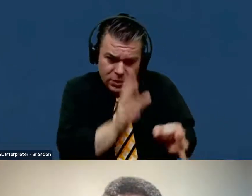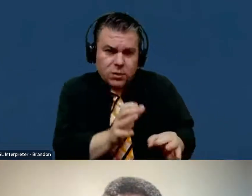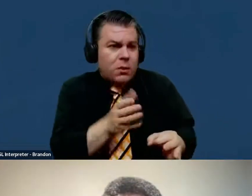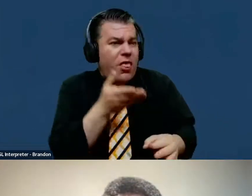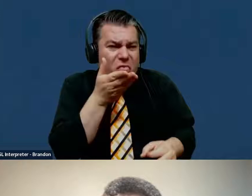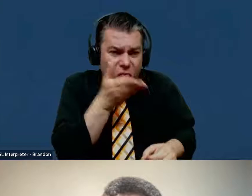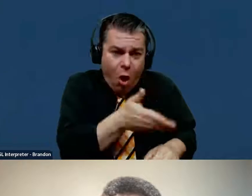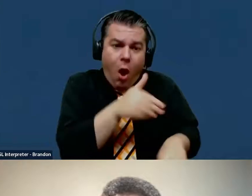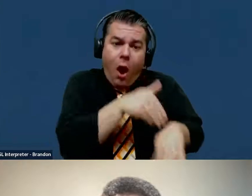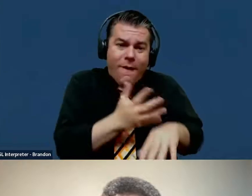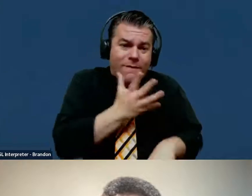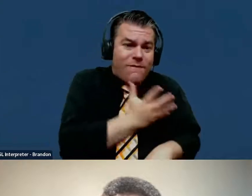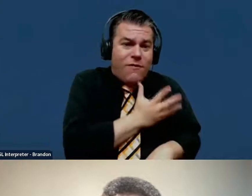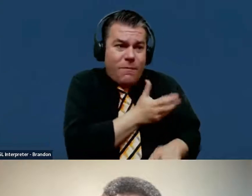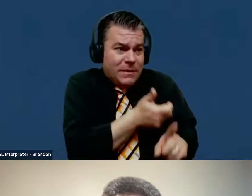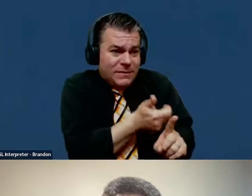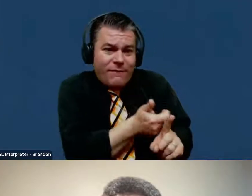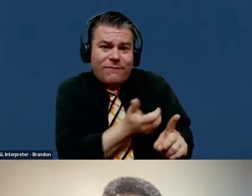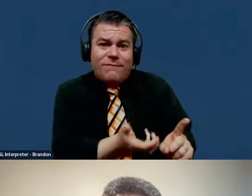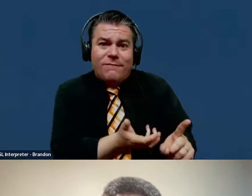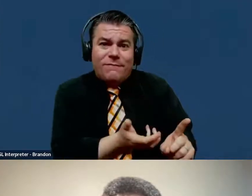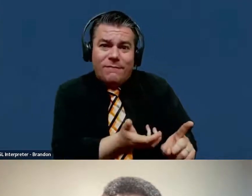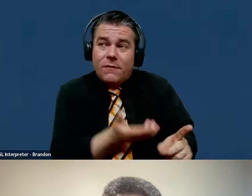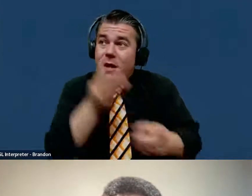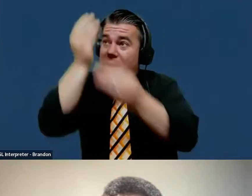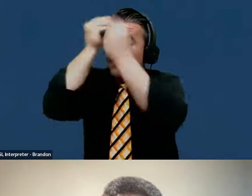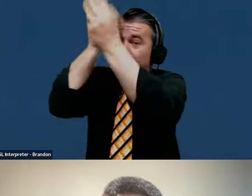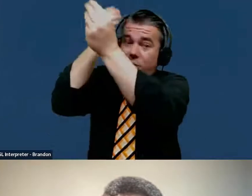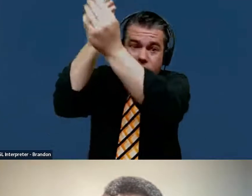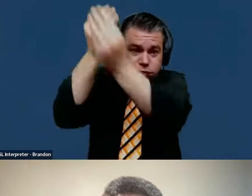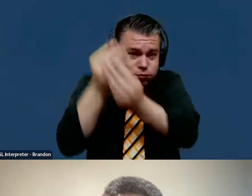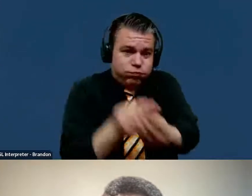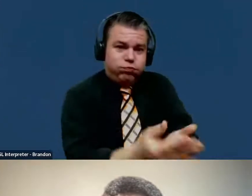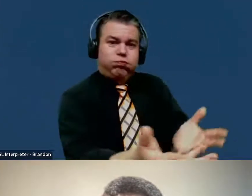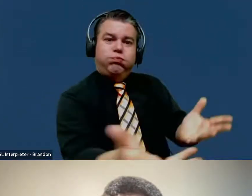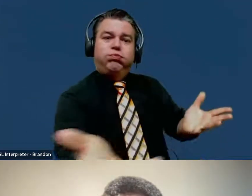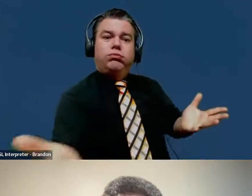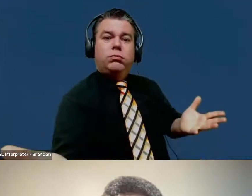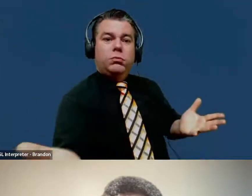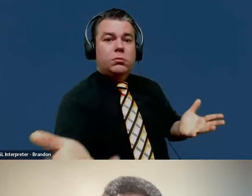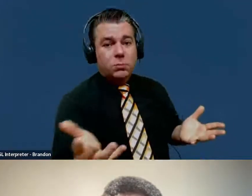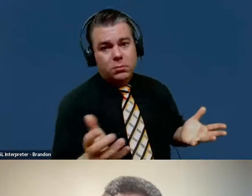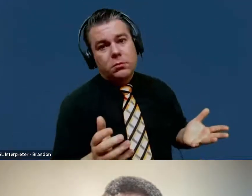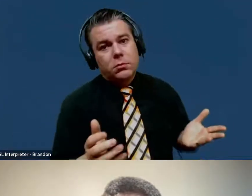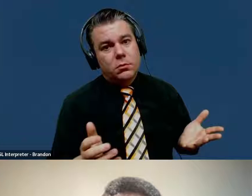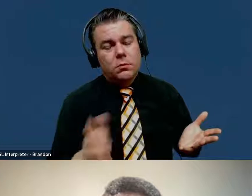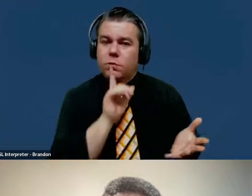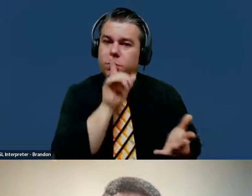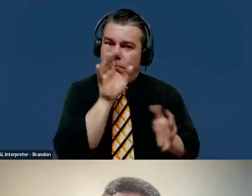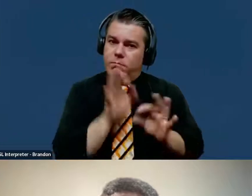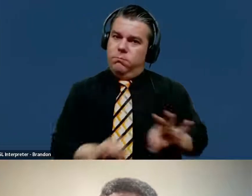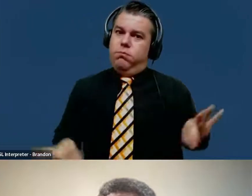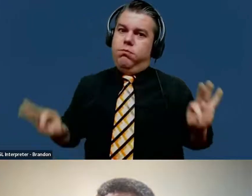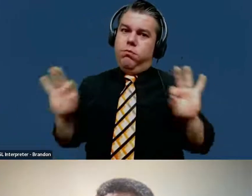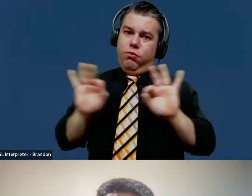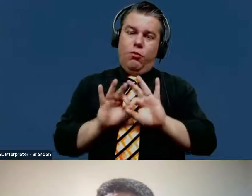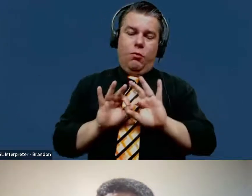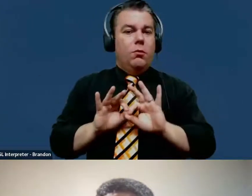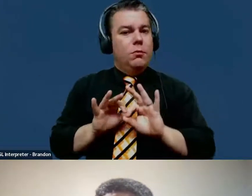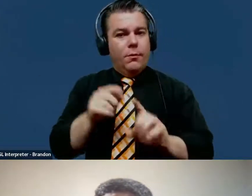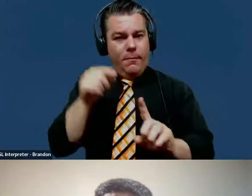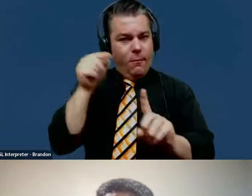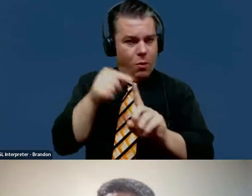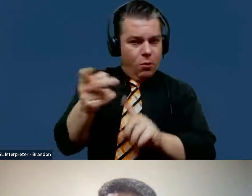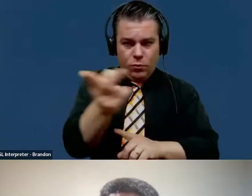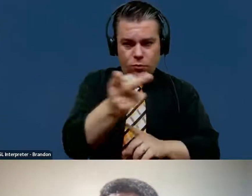level. So being able to scale information down to the ground level, I think it's a really important point that you guys kind